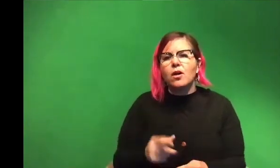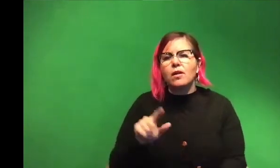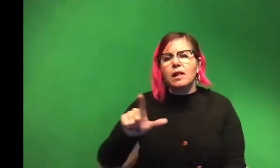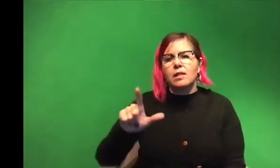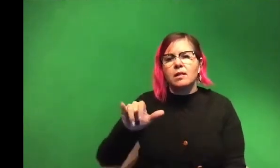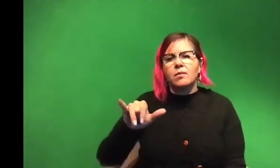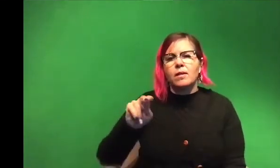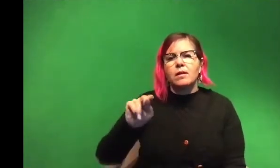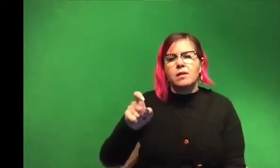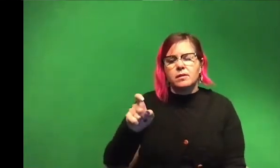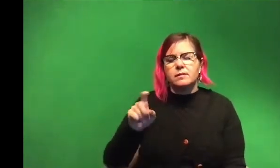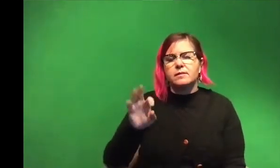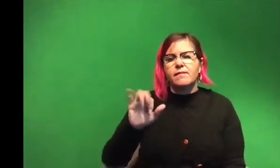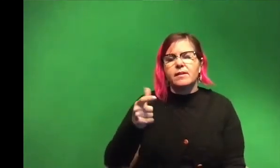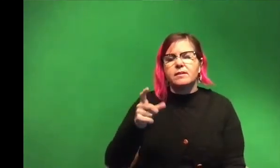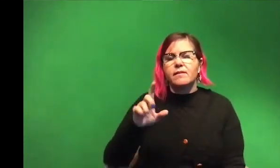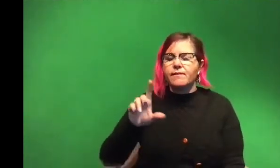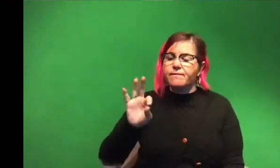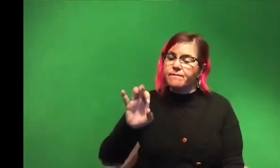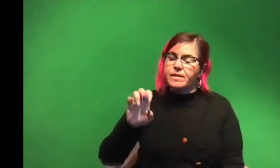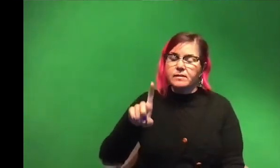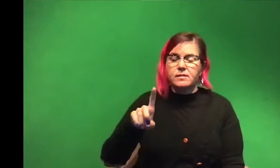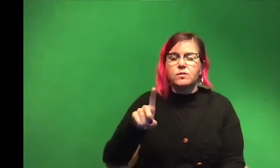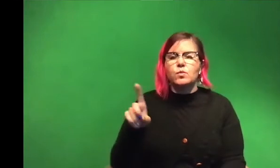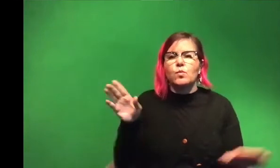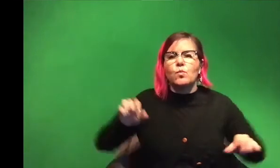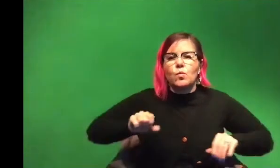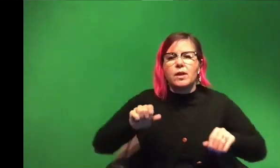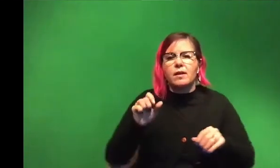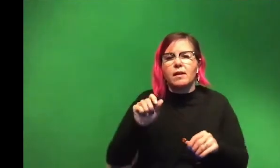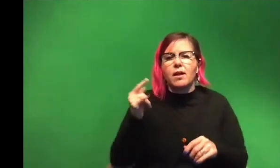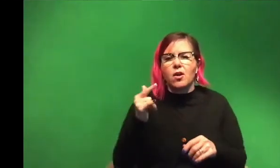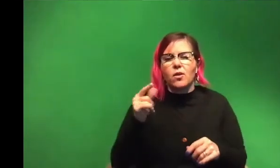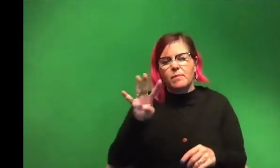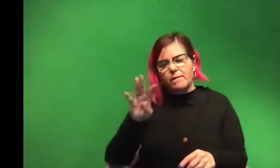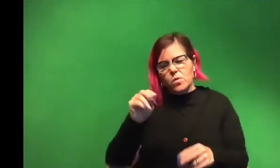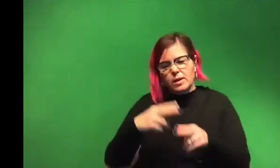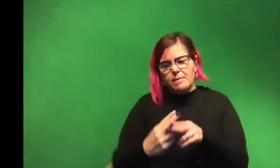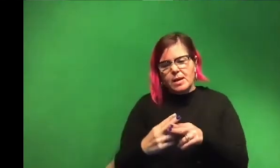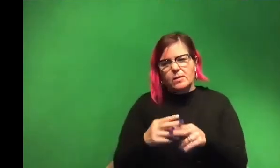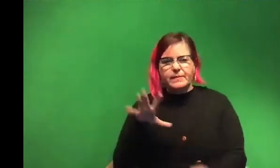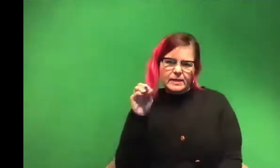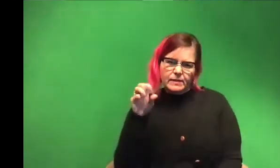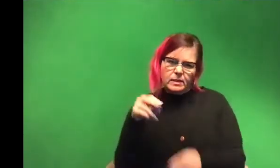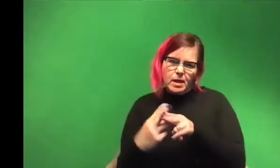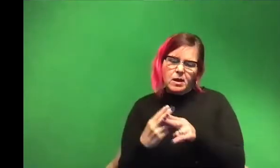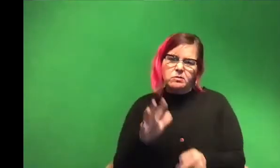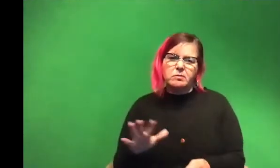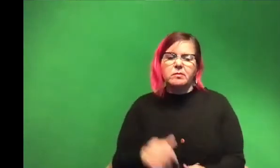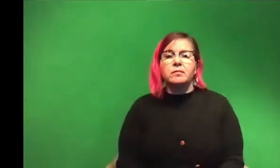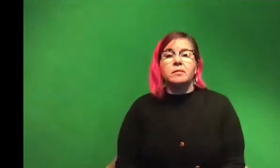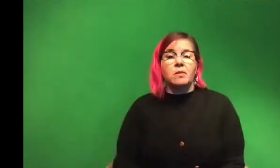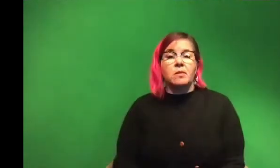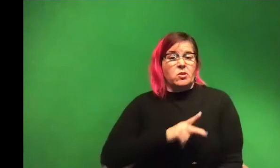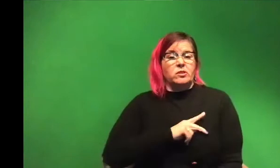It's a fixed wing aircraft, but it weighs probably about 40 pounds, 50 Okay. pounds. So personally, I